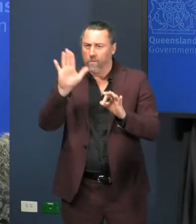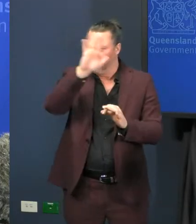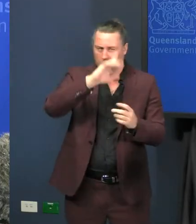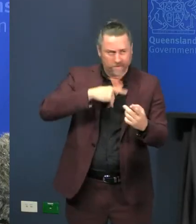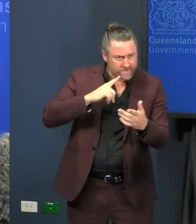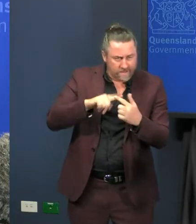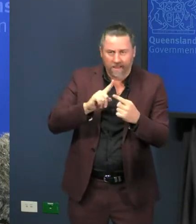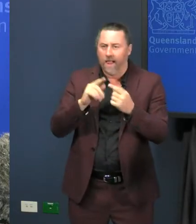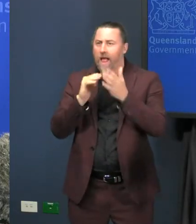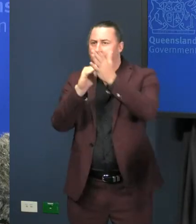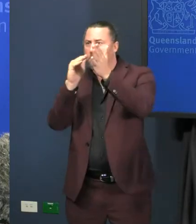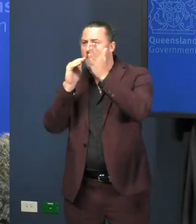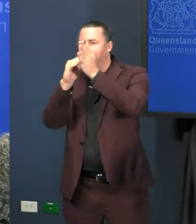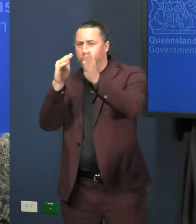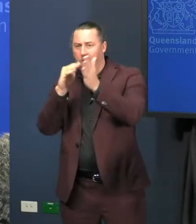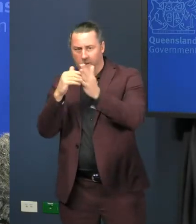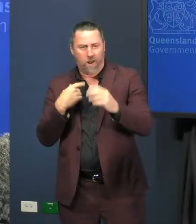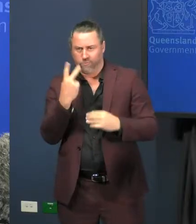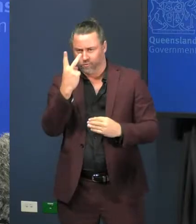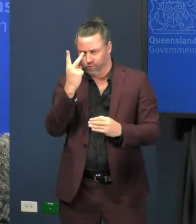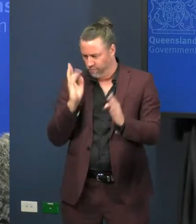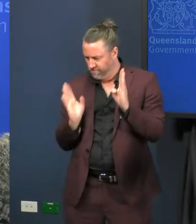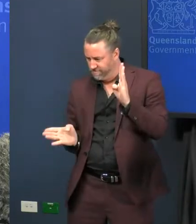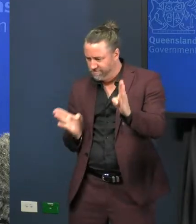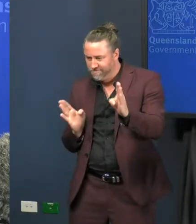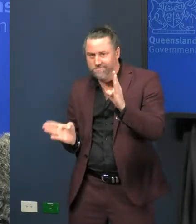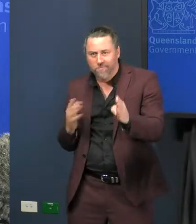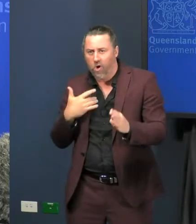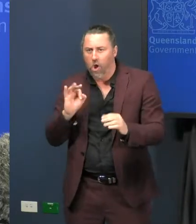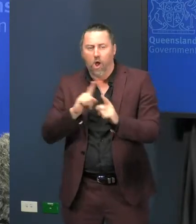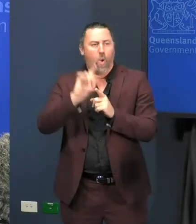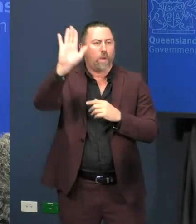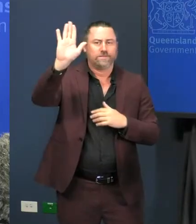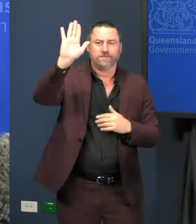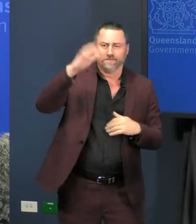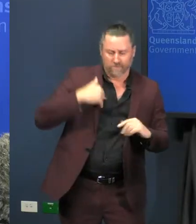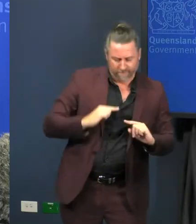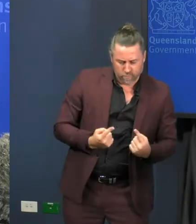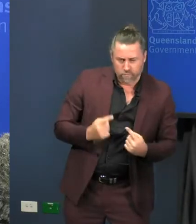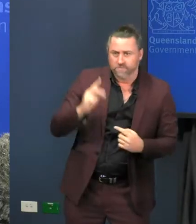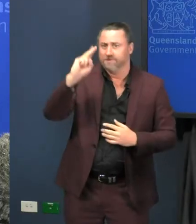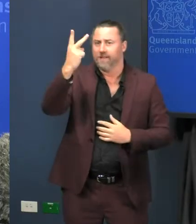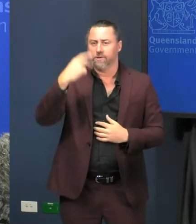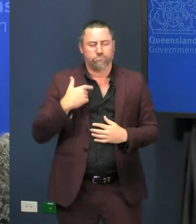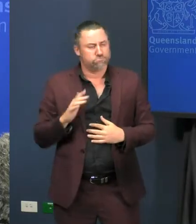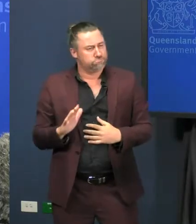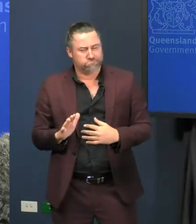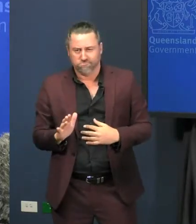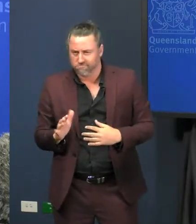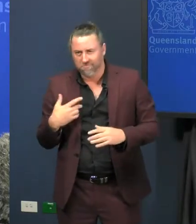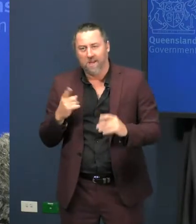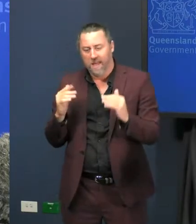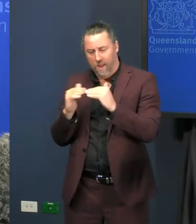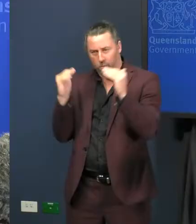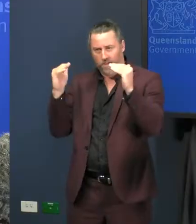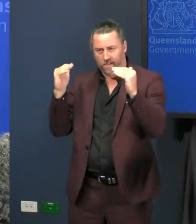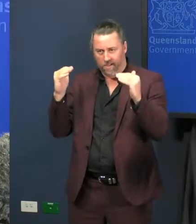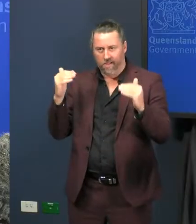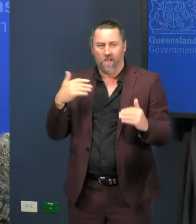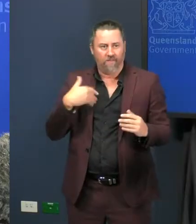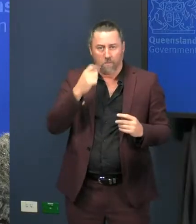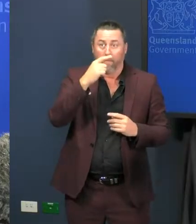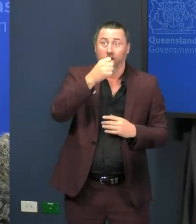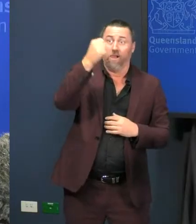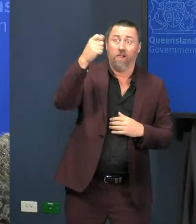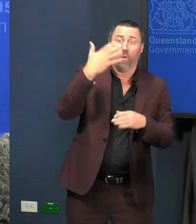work will continue in that space. That remains important, and that's why we put recovery coordinators in place, so that we don't take our mind off